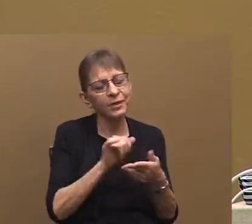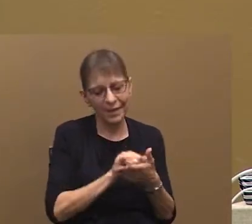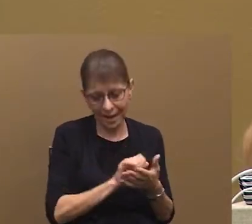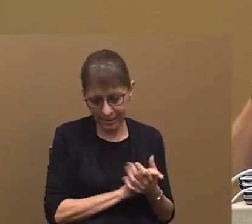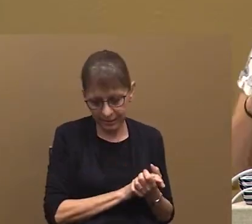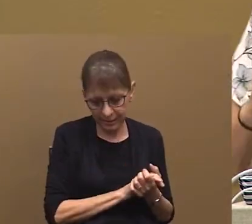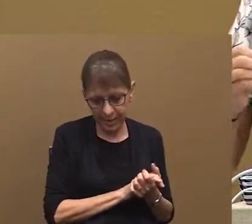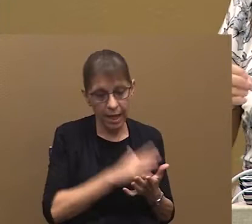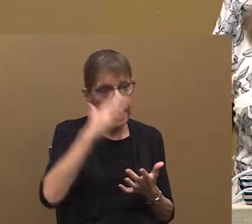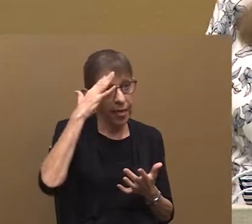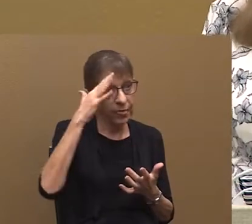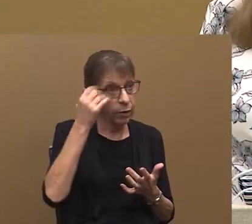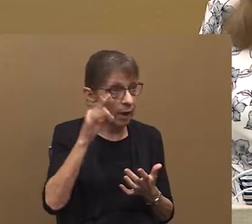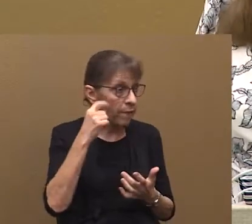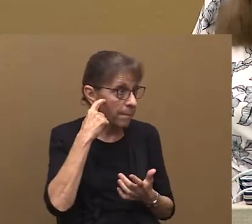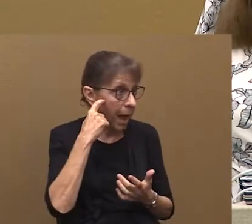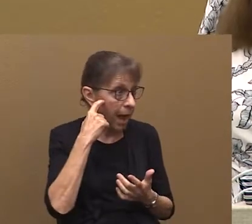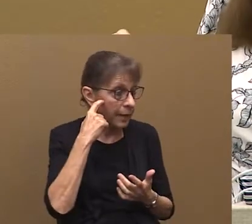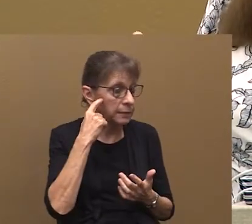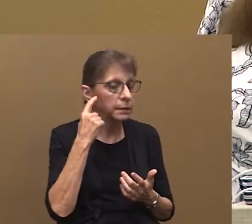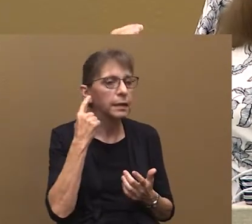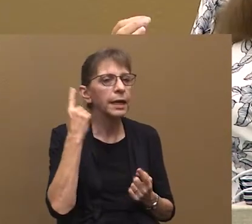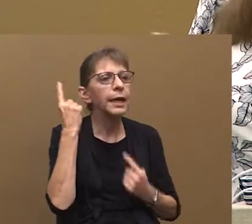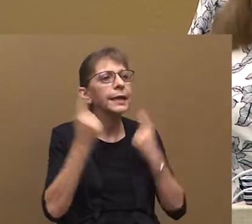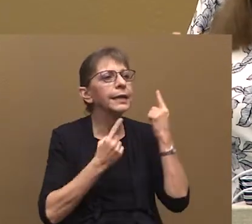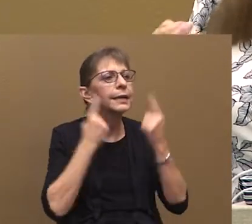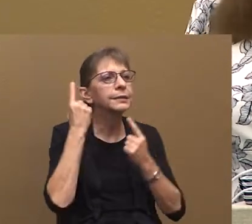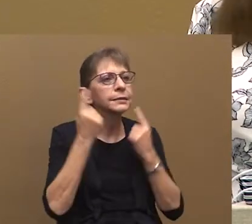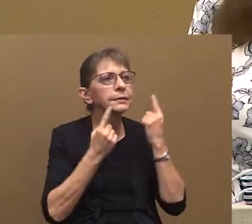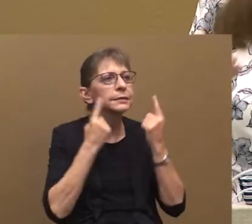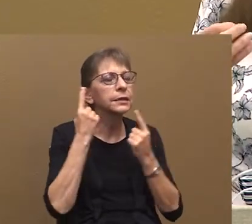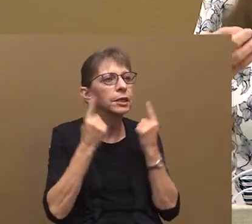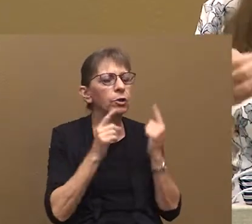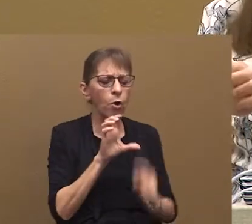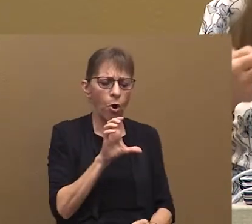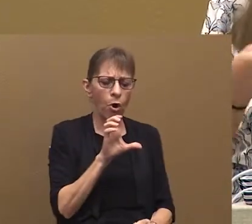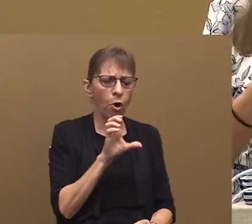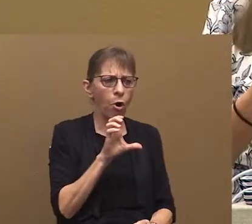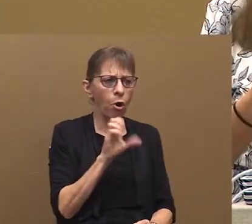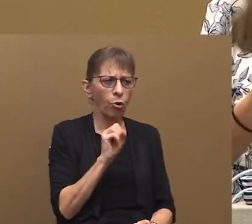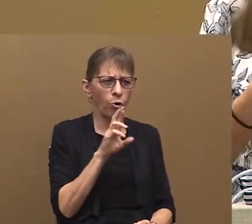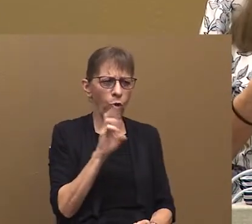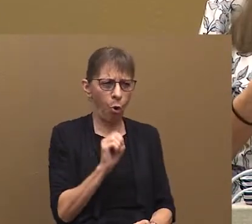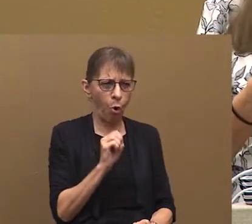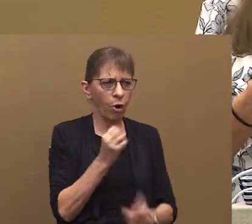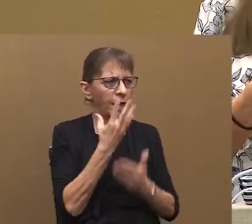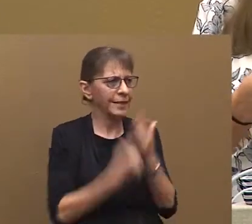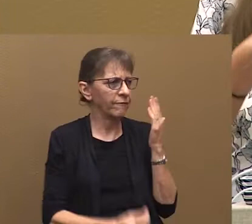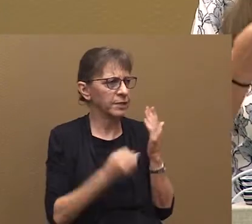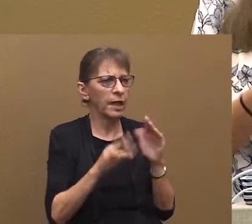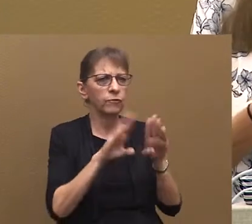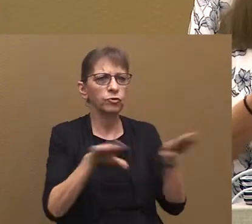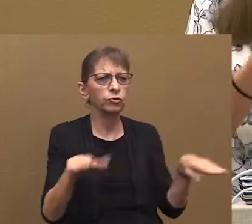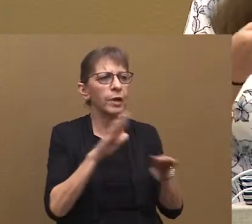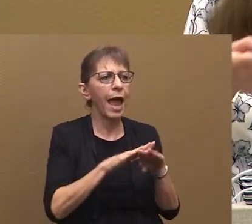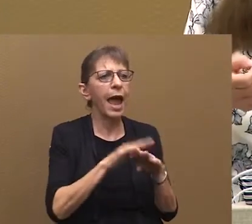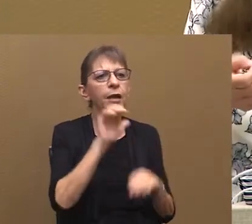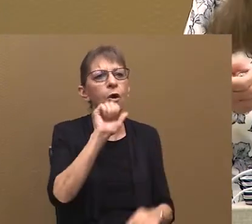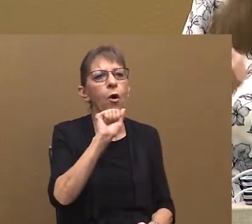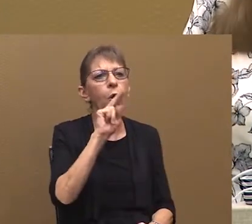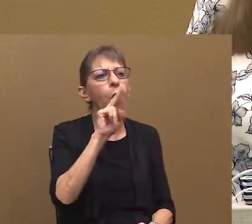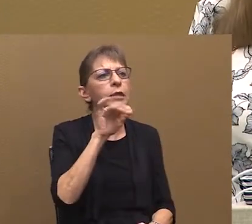mention that theory of mind is considered a core deficit of children who are on the